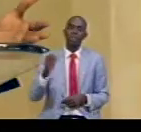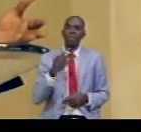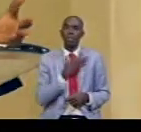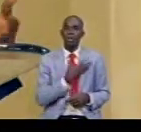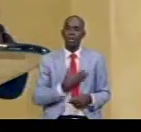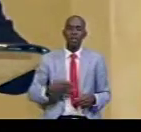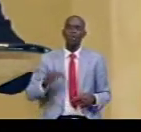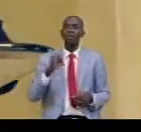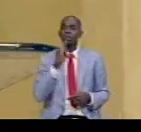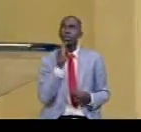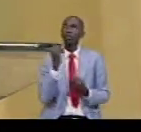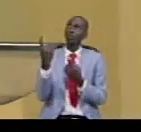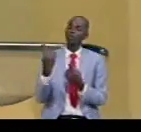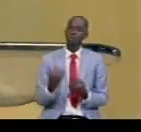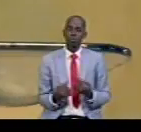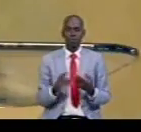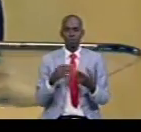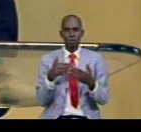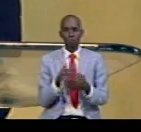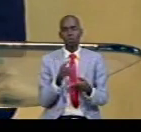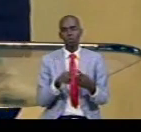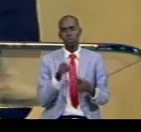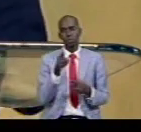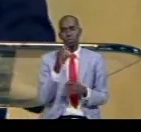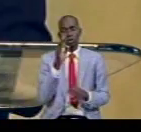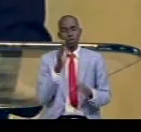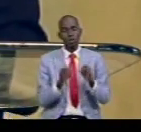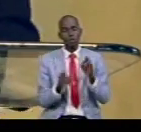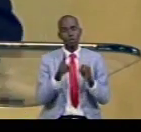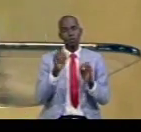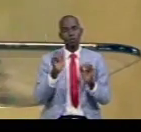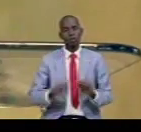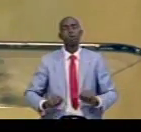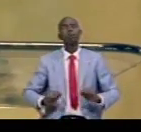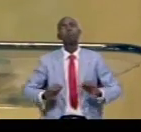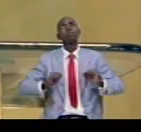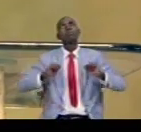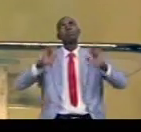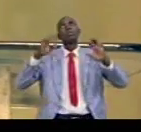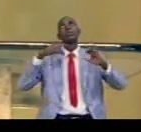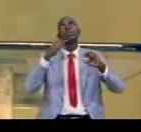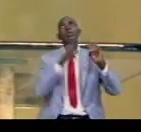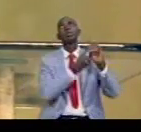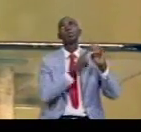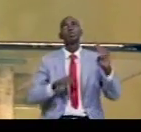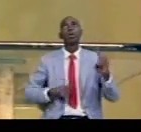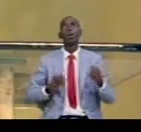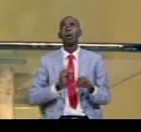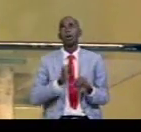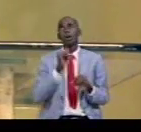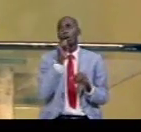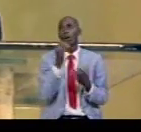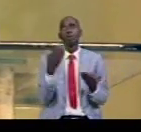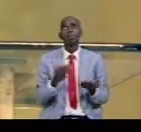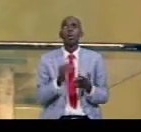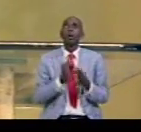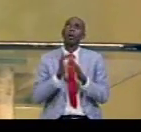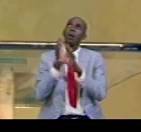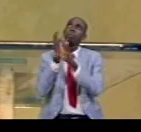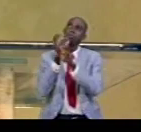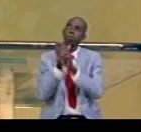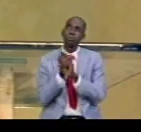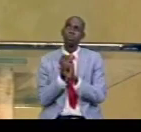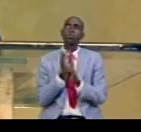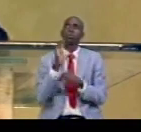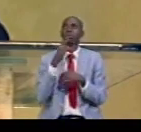you are. If only you can open up yourself and say, Lord, here am I. I appropriate that blood. Bring that blood into my